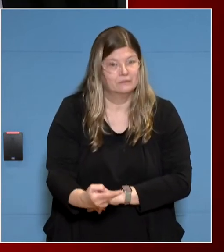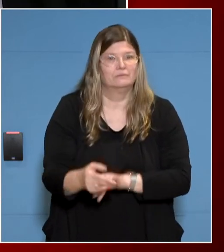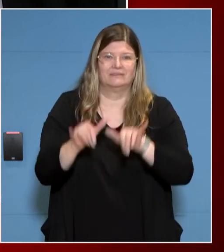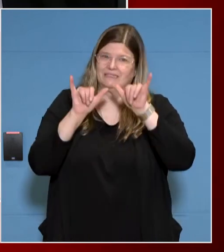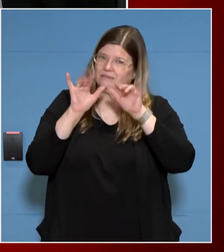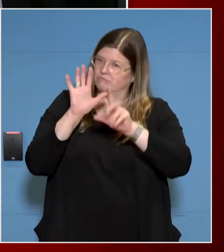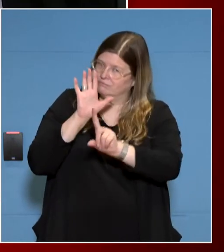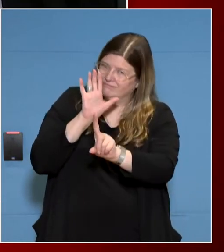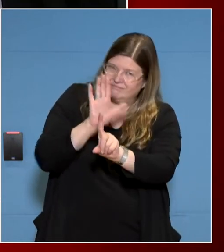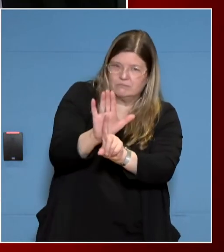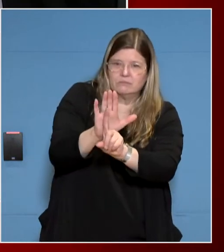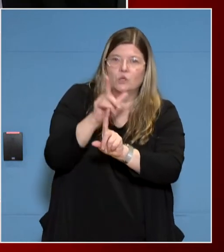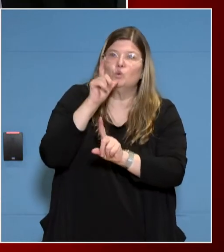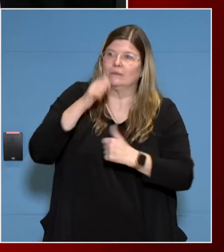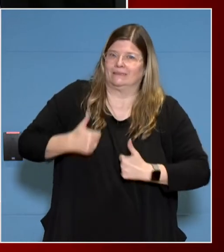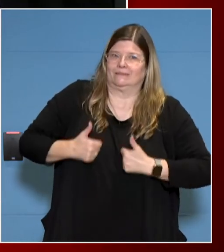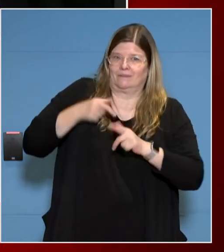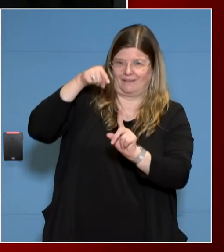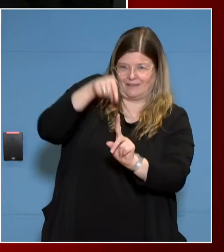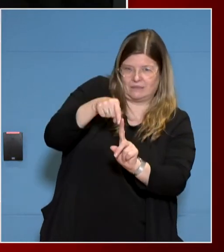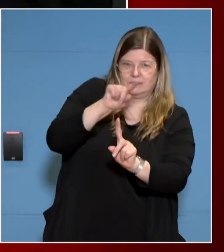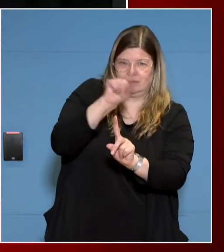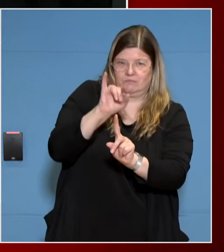codes that include every ward,